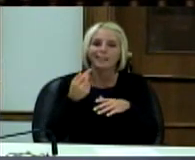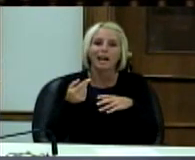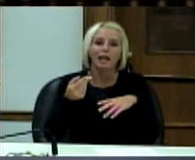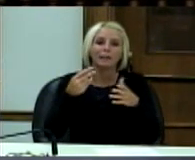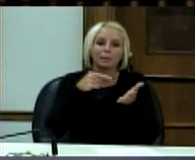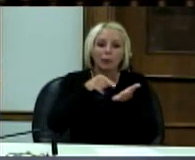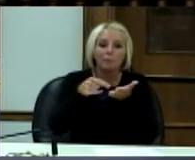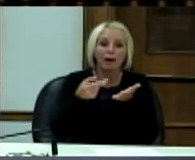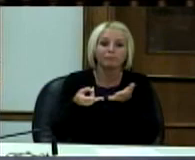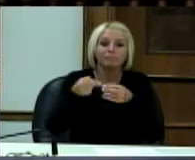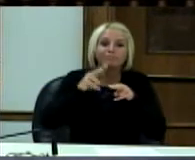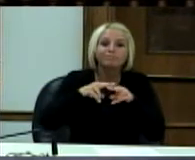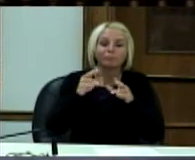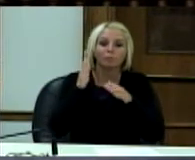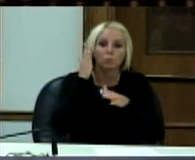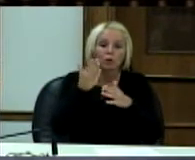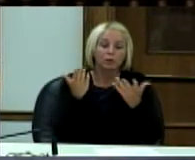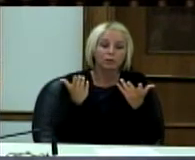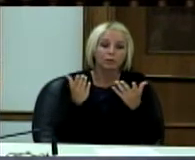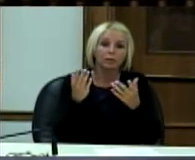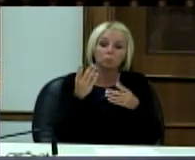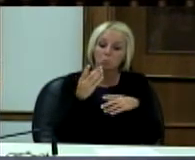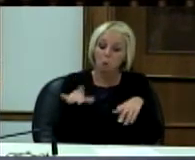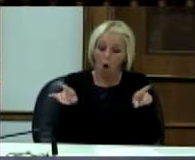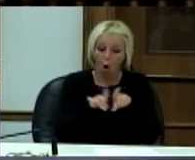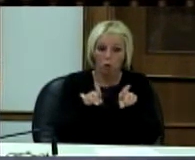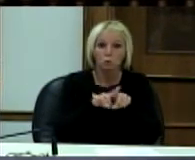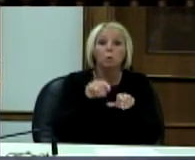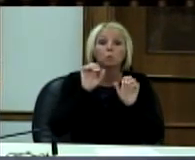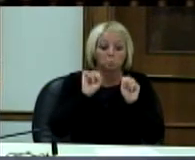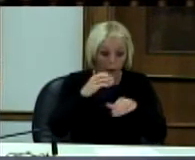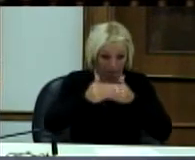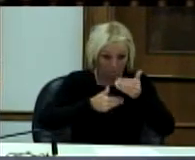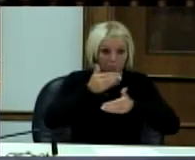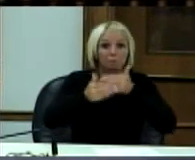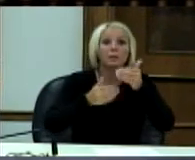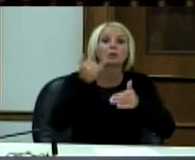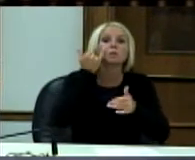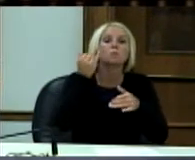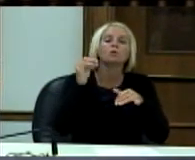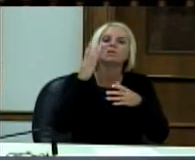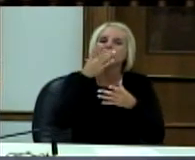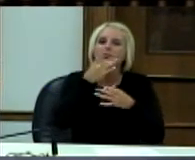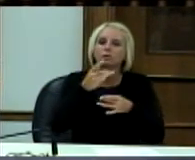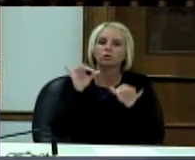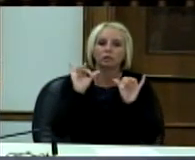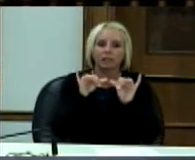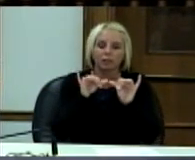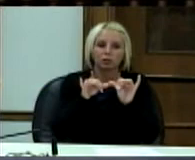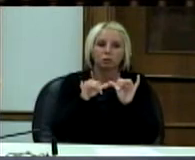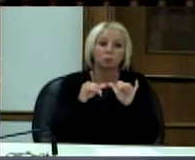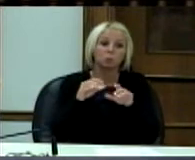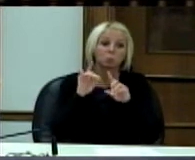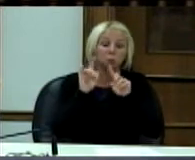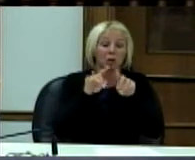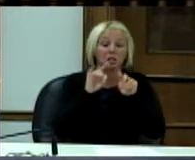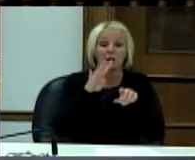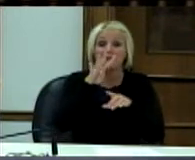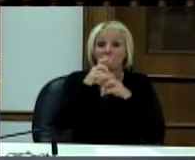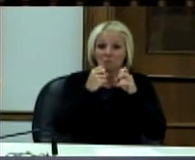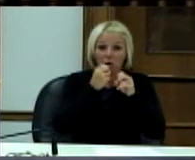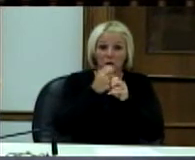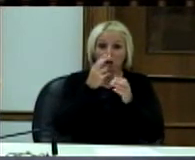result of increasing their knowledge. They could also keep on going if they're interested in the engineering field to go to a 4-year university and continue that